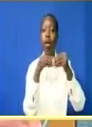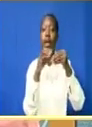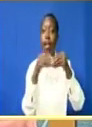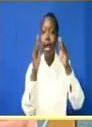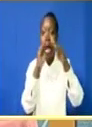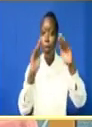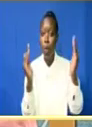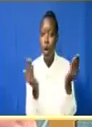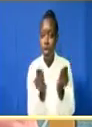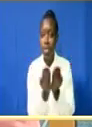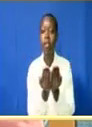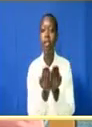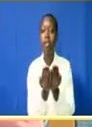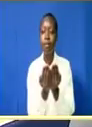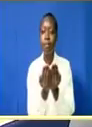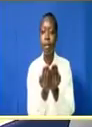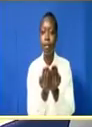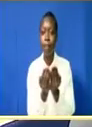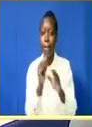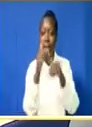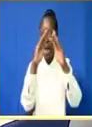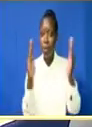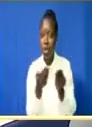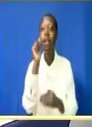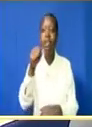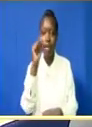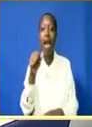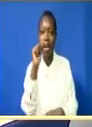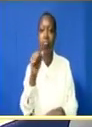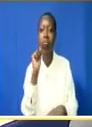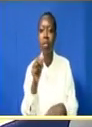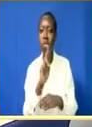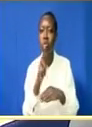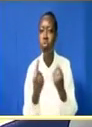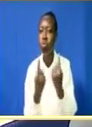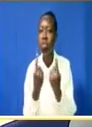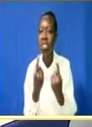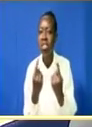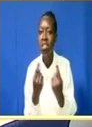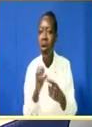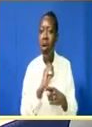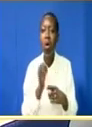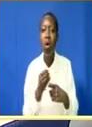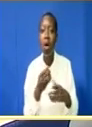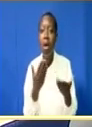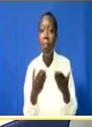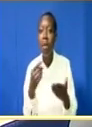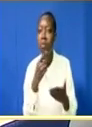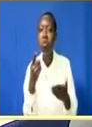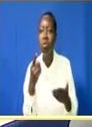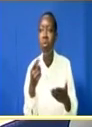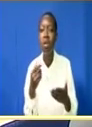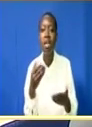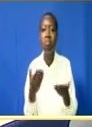Yes. You make a pot? You made a pot? Yes. Uh-huh. And yeah. did you use it to cook? No. Or did it turn up to be a